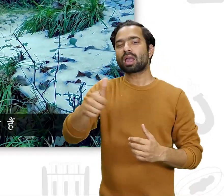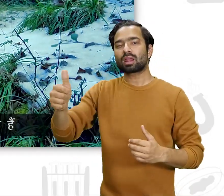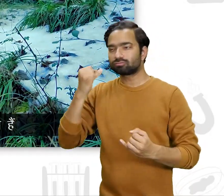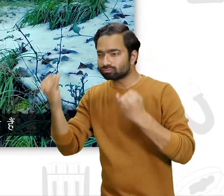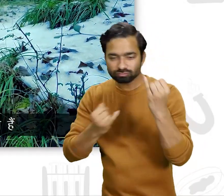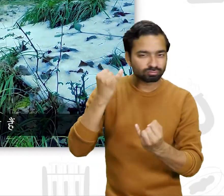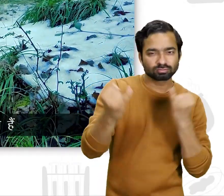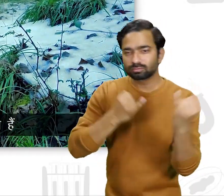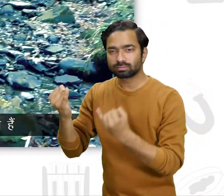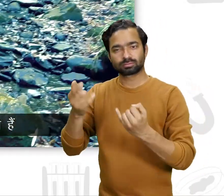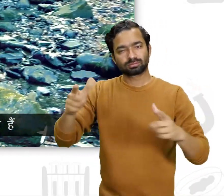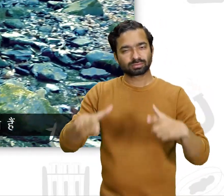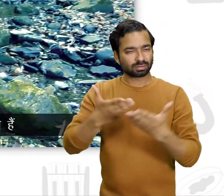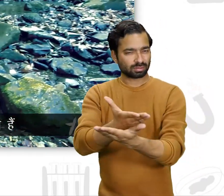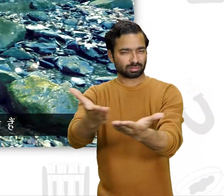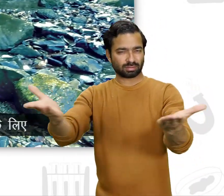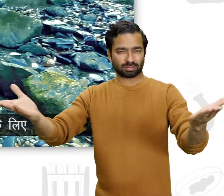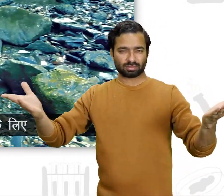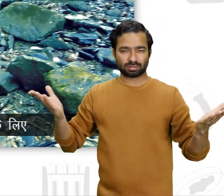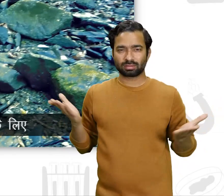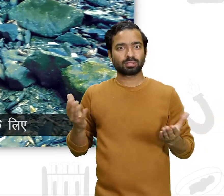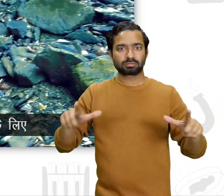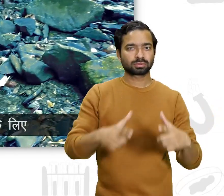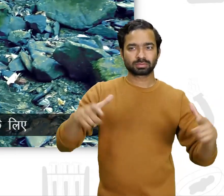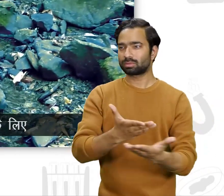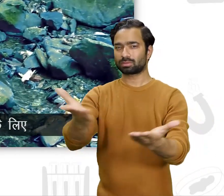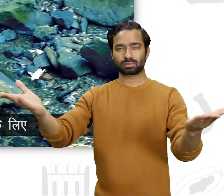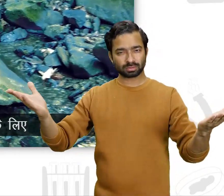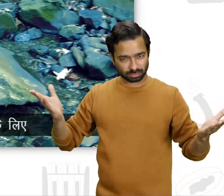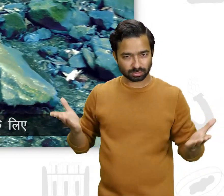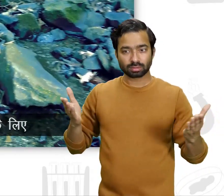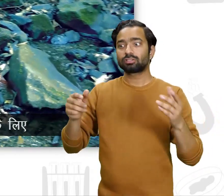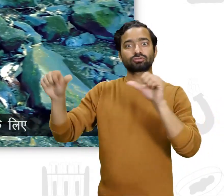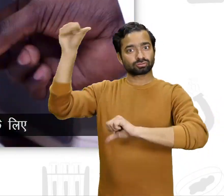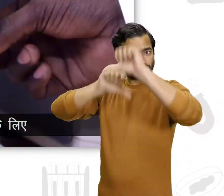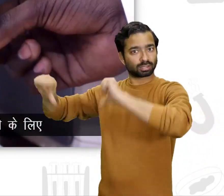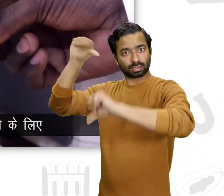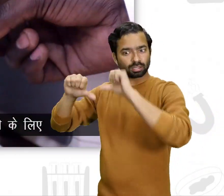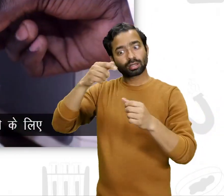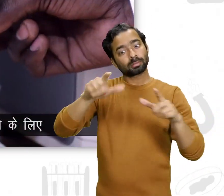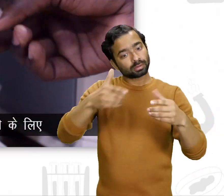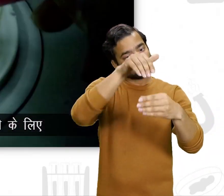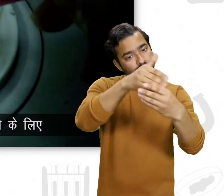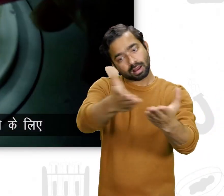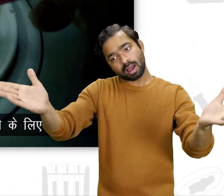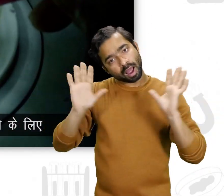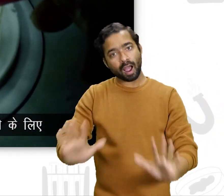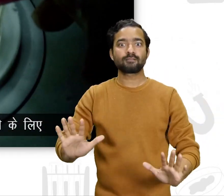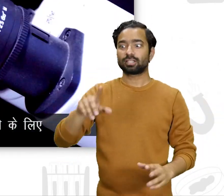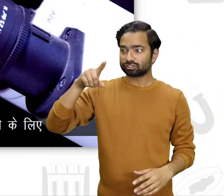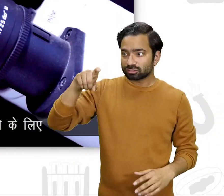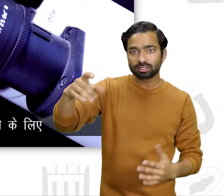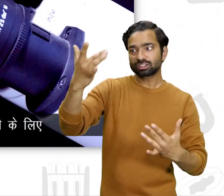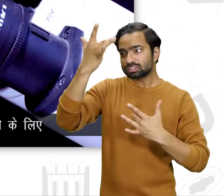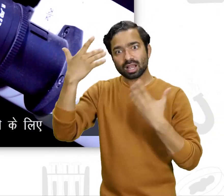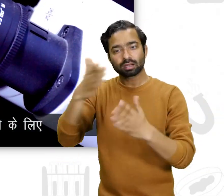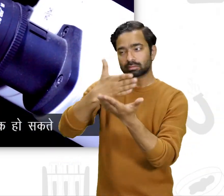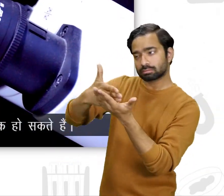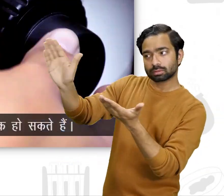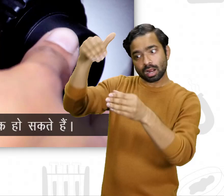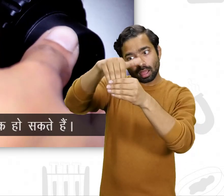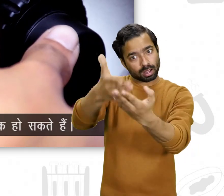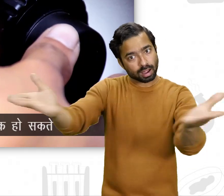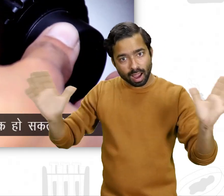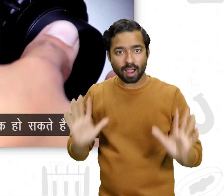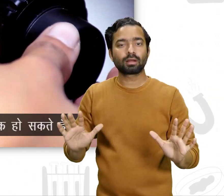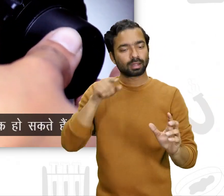mountains, and other localities in search of plants that might contain a chemical compound to fight a disease or